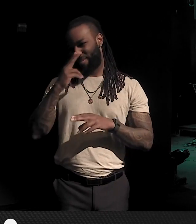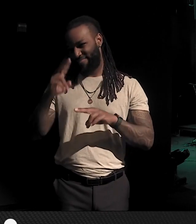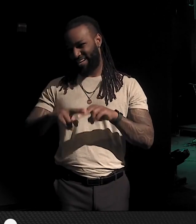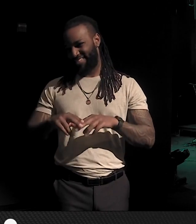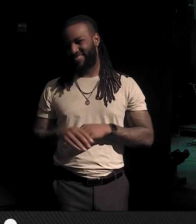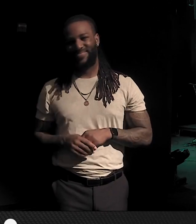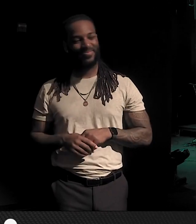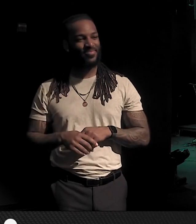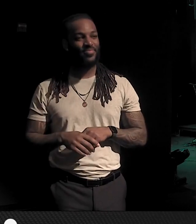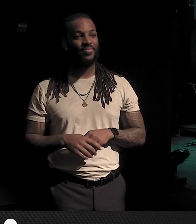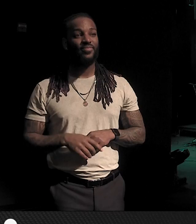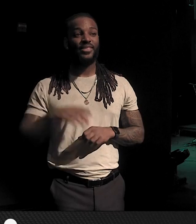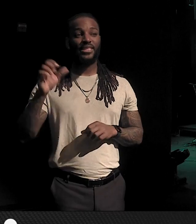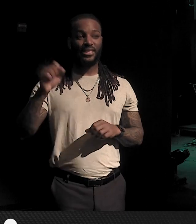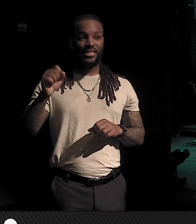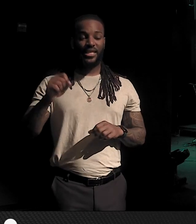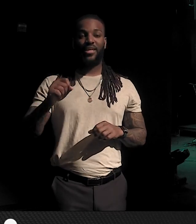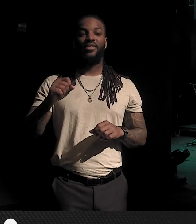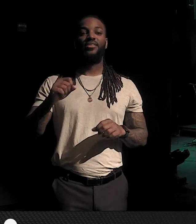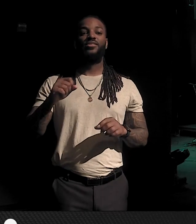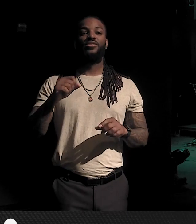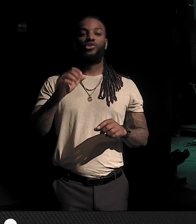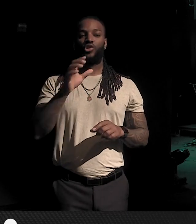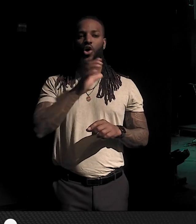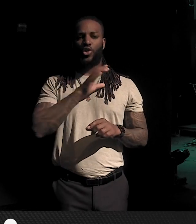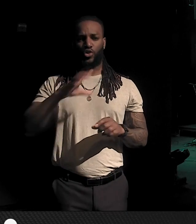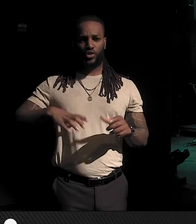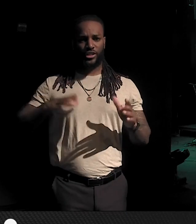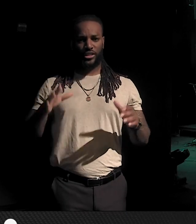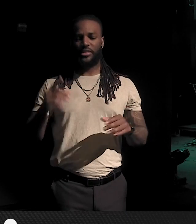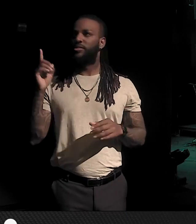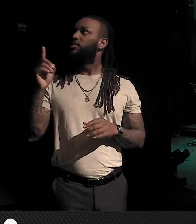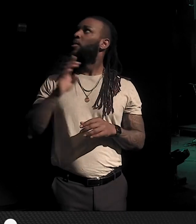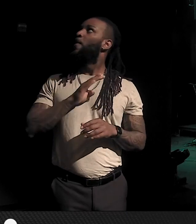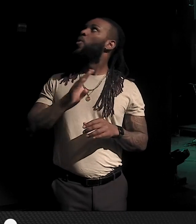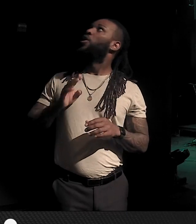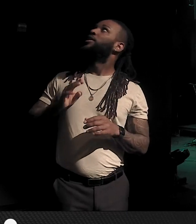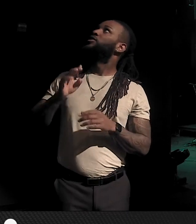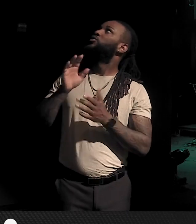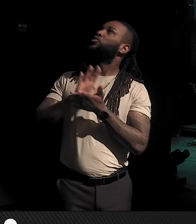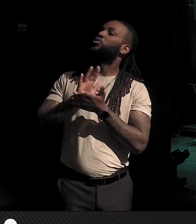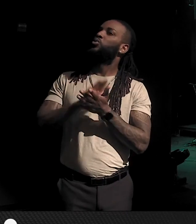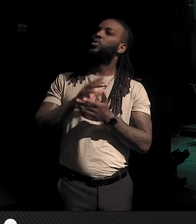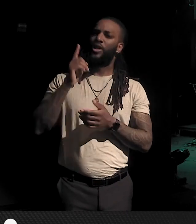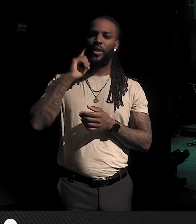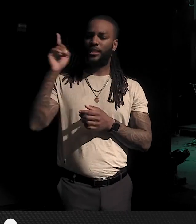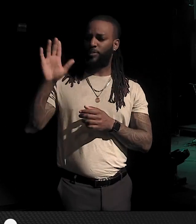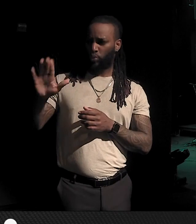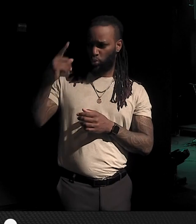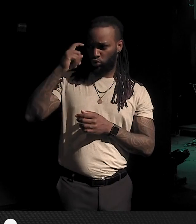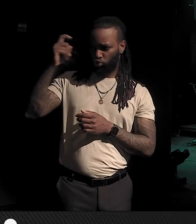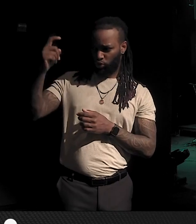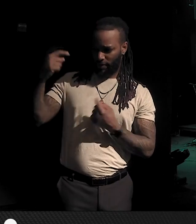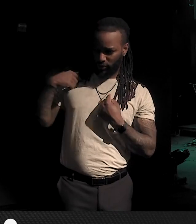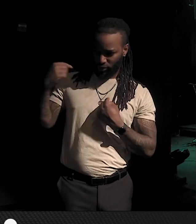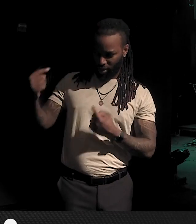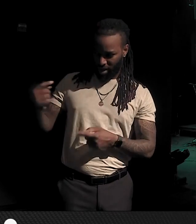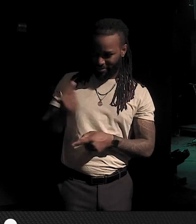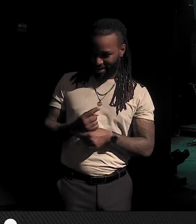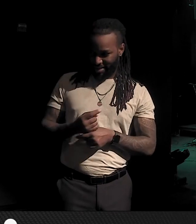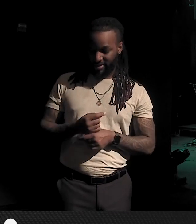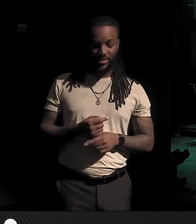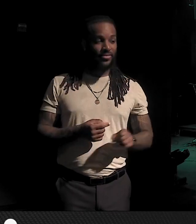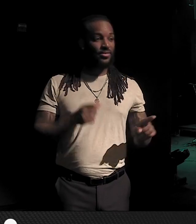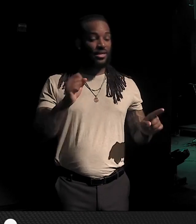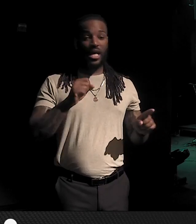fun. Yeah, a Christian trauma-informed school. I know this has been your dream for so long. Yeah.